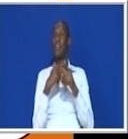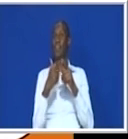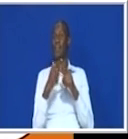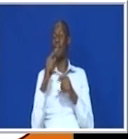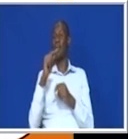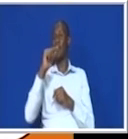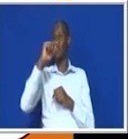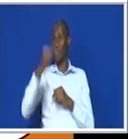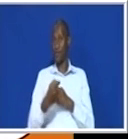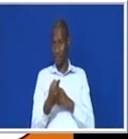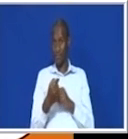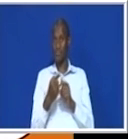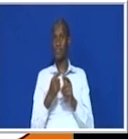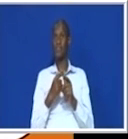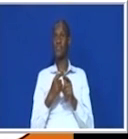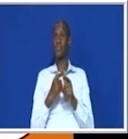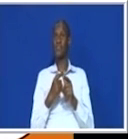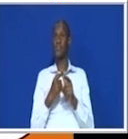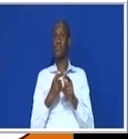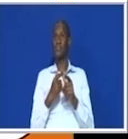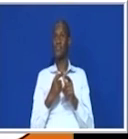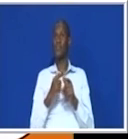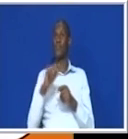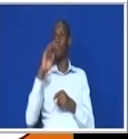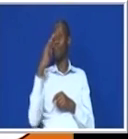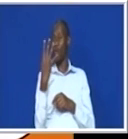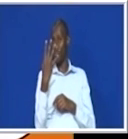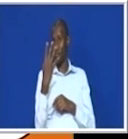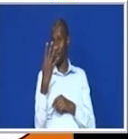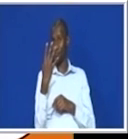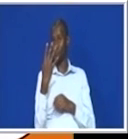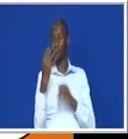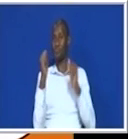number, thousandth, and my fourth number,